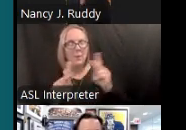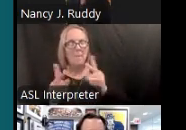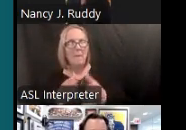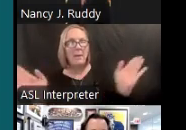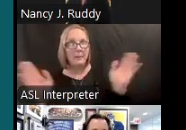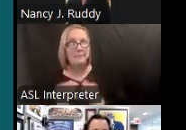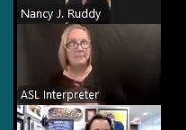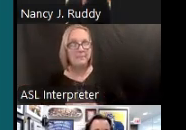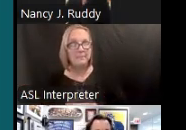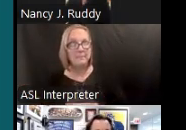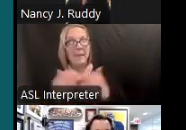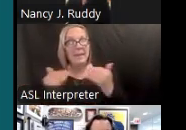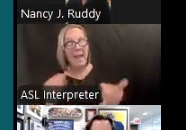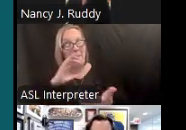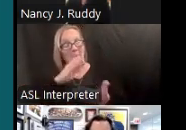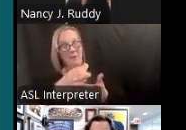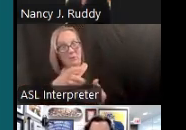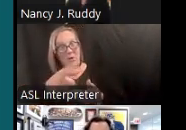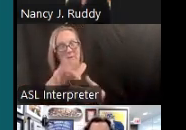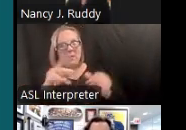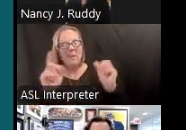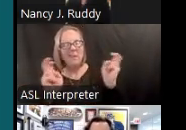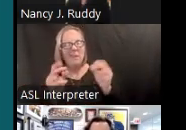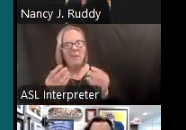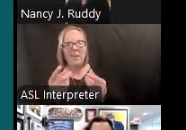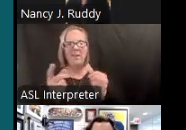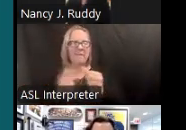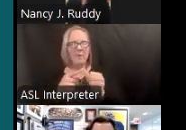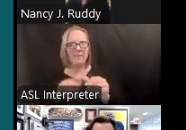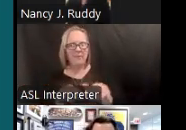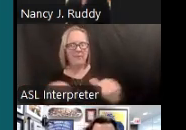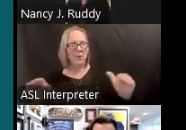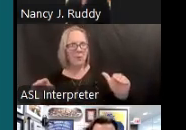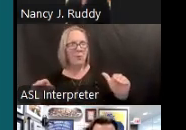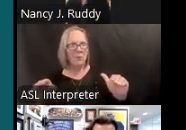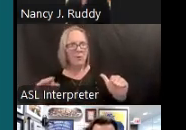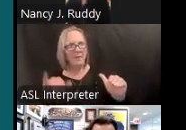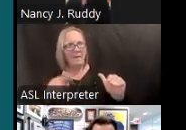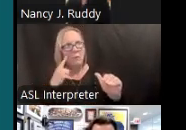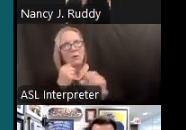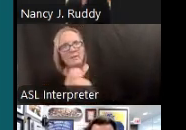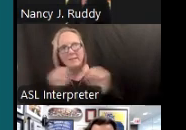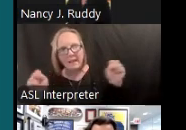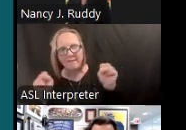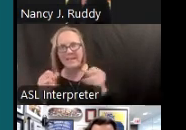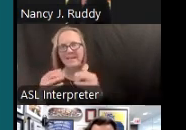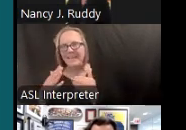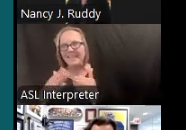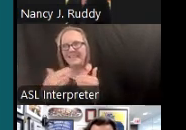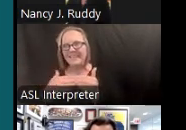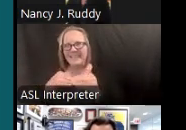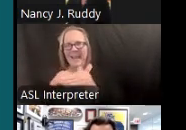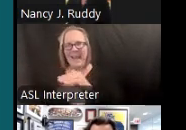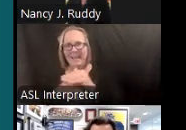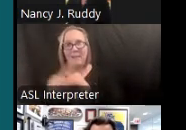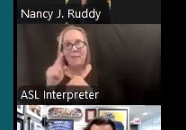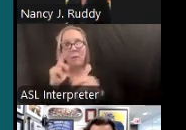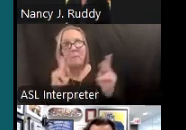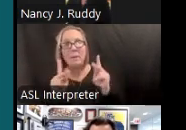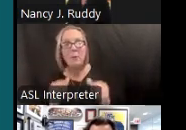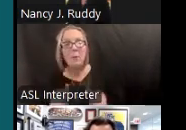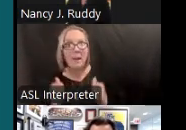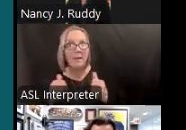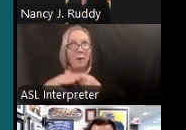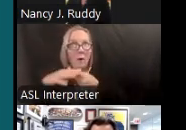What's on the screen is a ground floor plan, which has been designed for safe and convenient access for neighborhood pedestrians and visitors